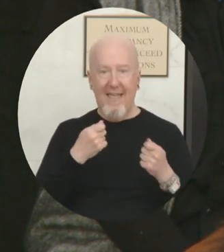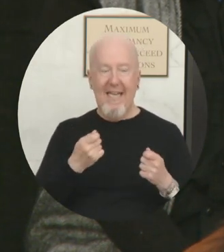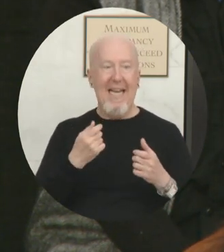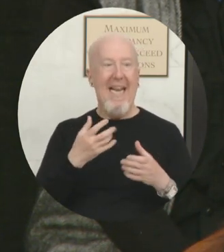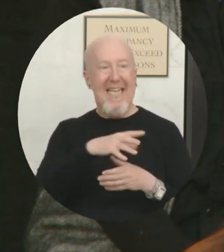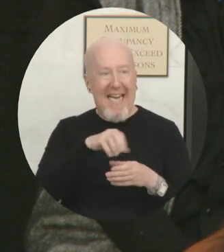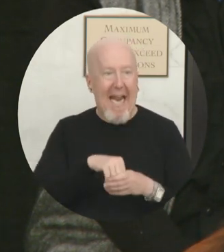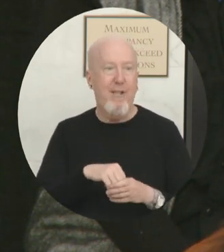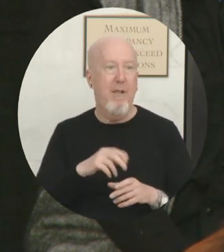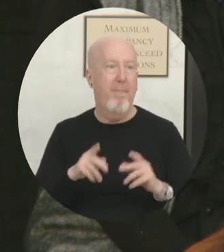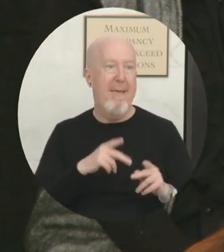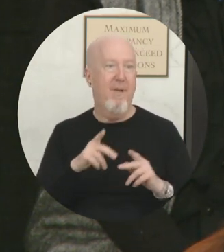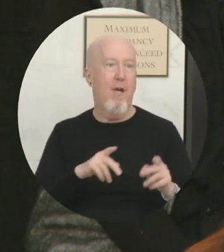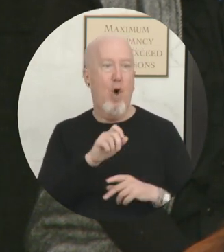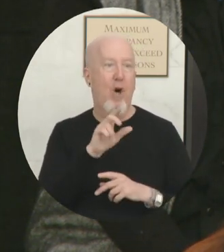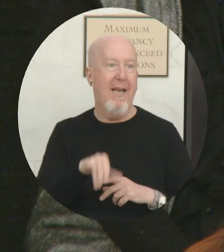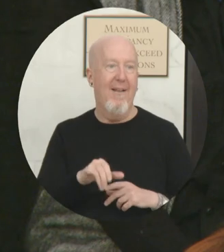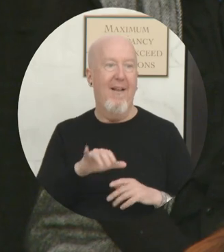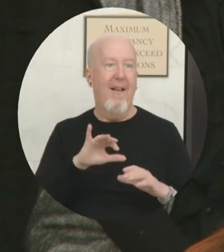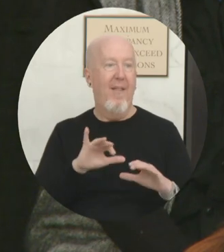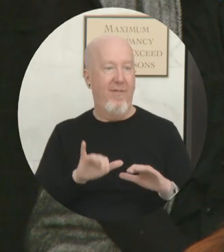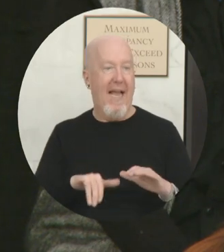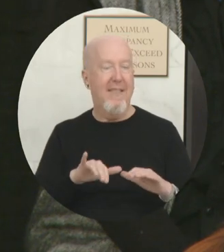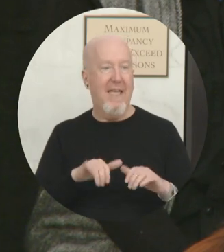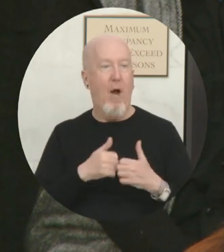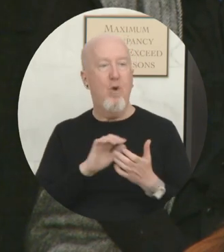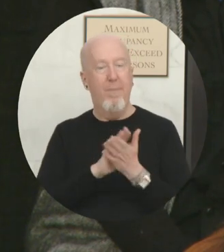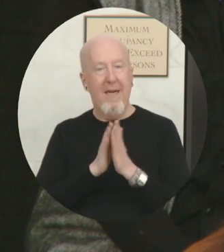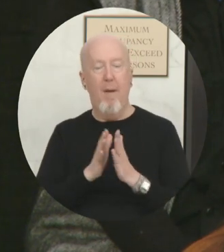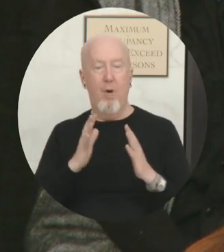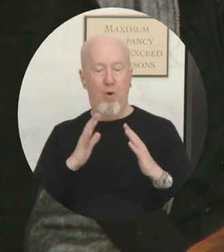on. I think that's how you get to be a resilient people.